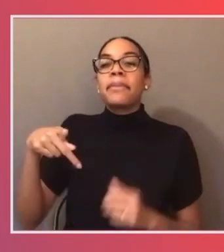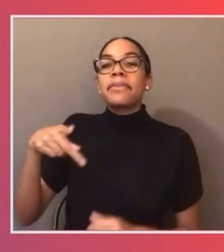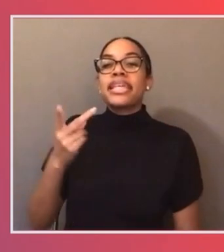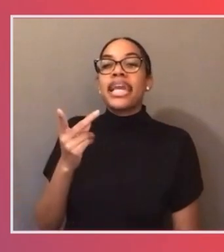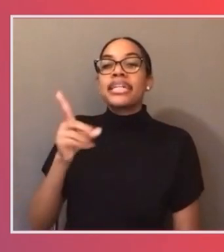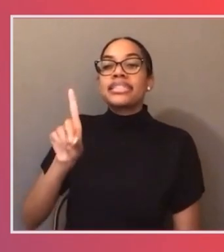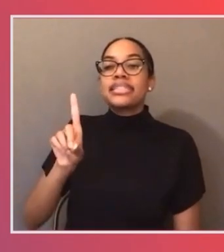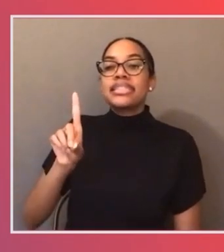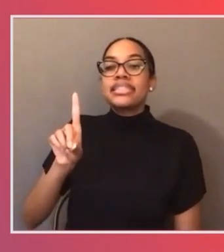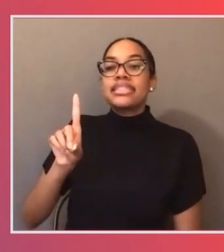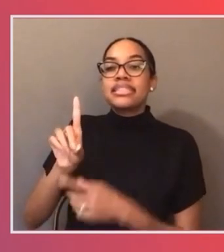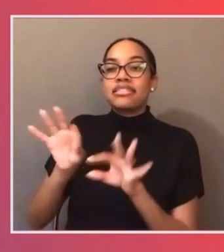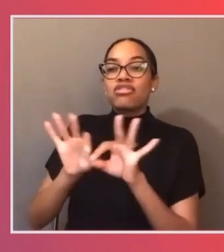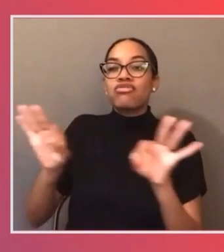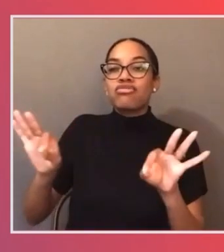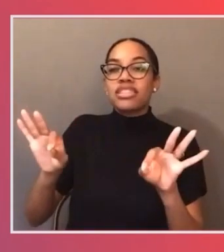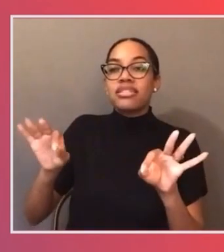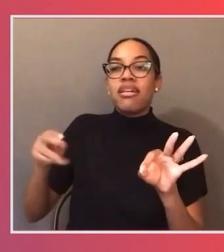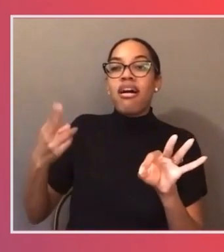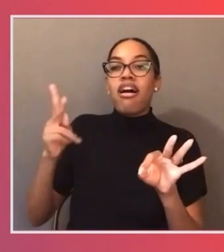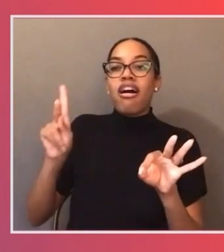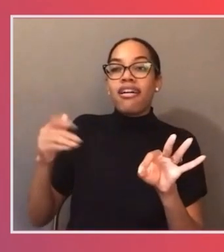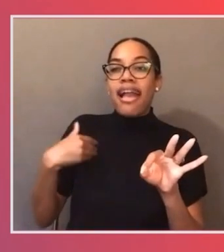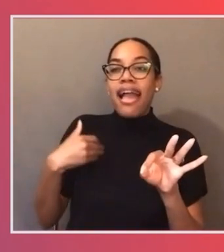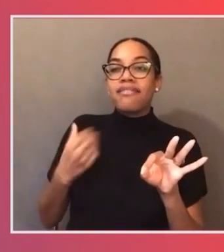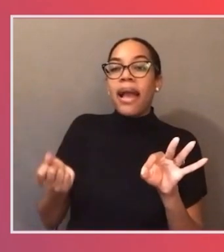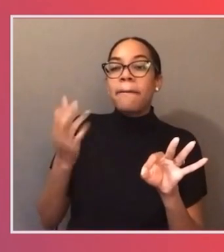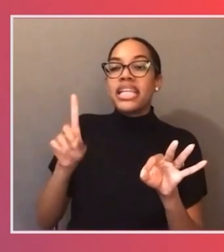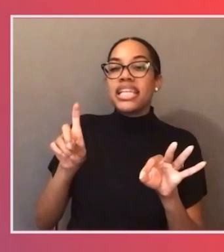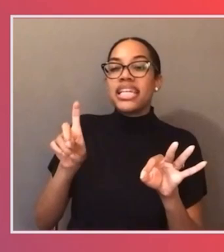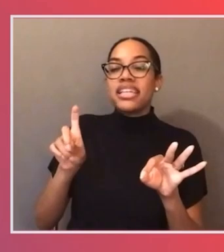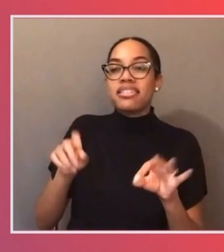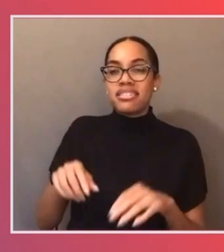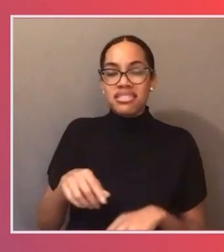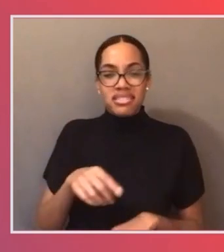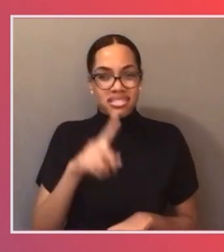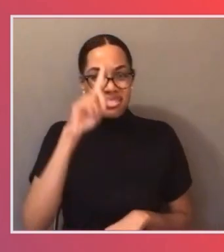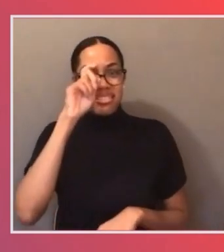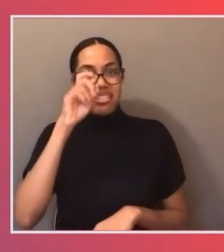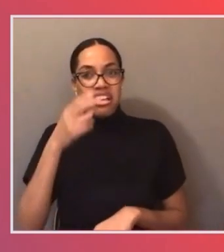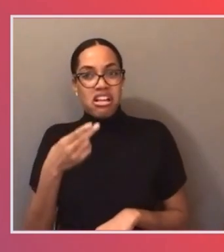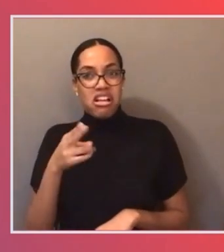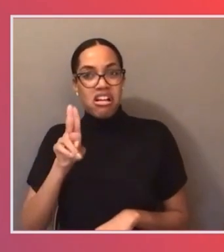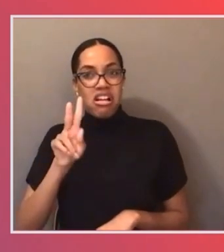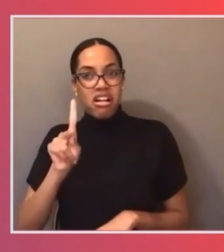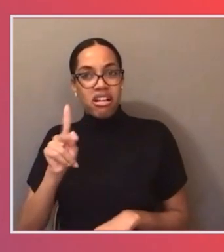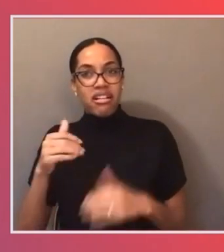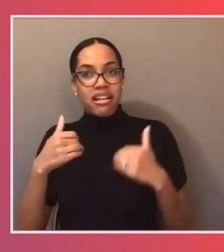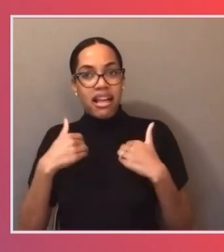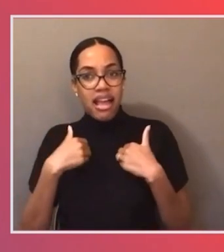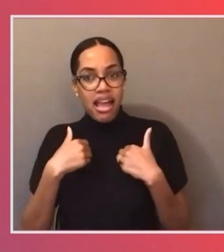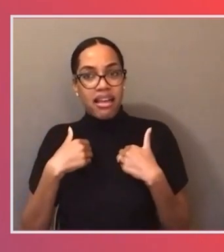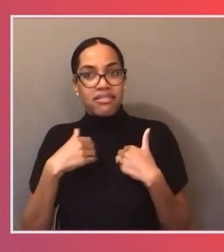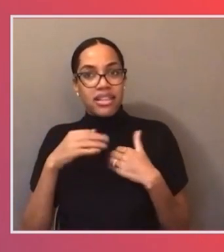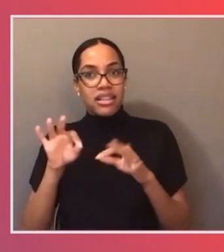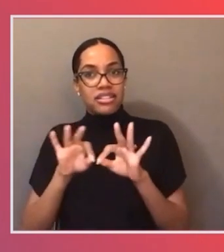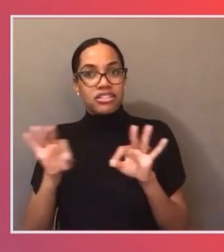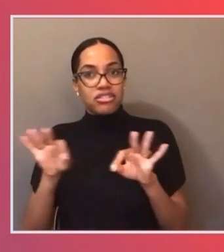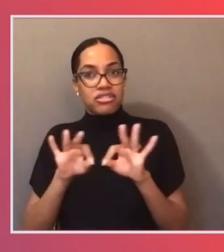Ooh. Wait, the Hulk How or many Banner? Does the Hulk have? Ooh,